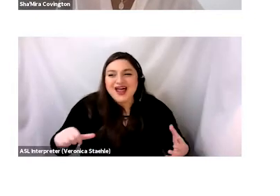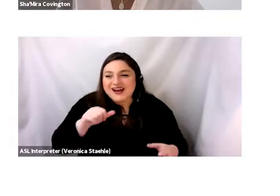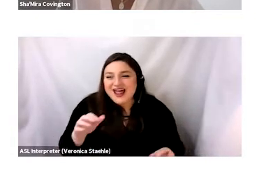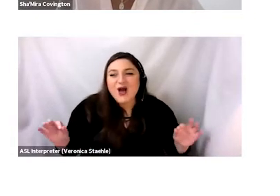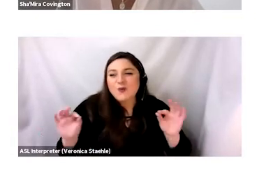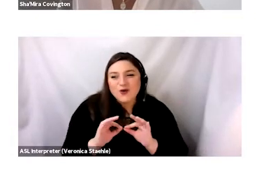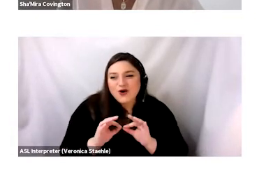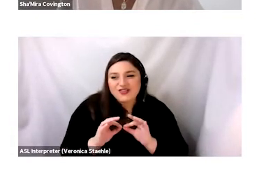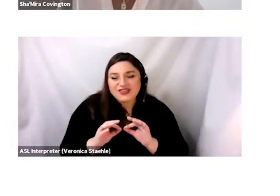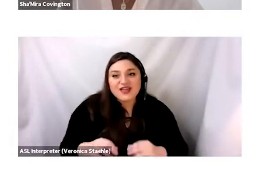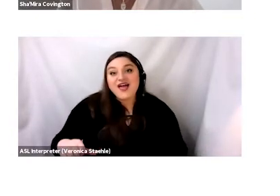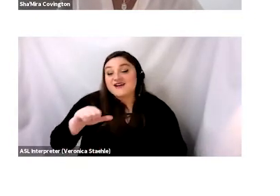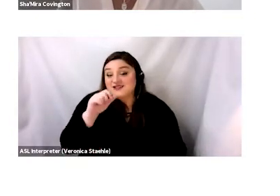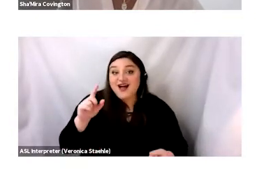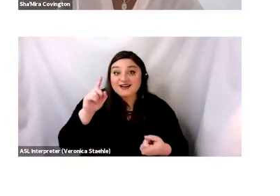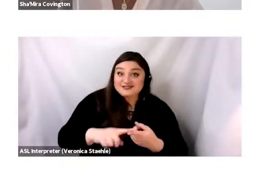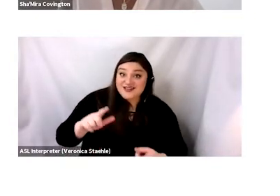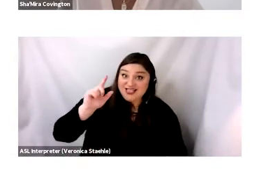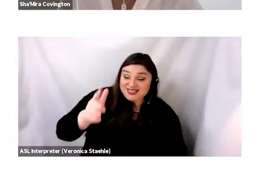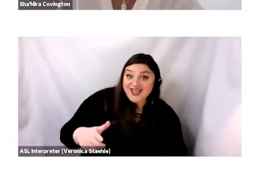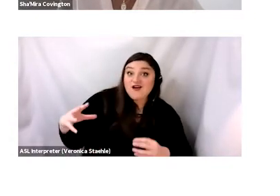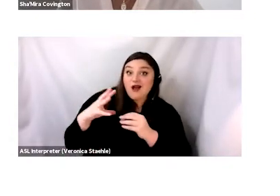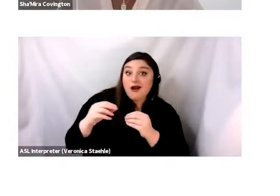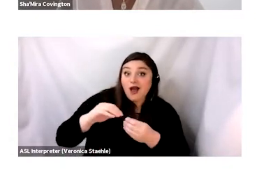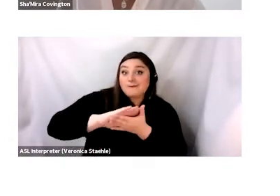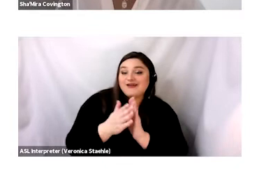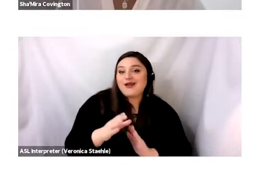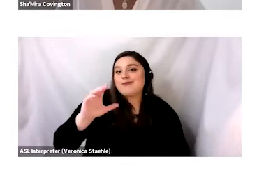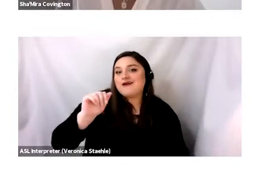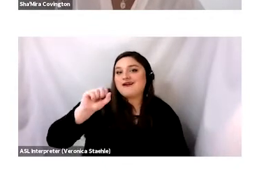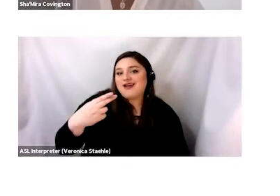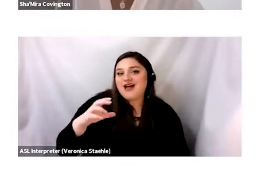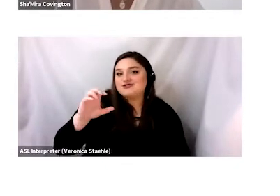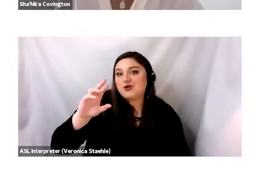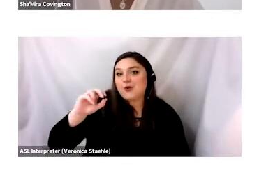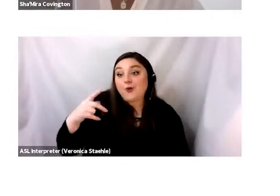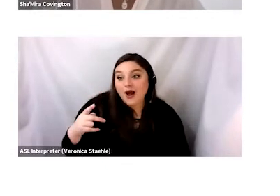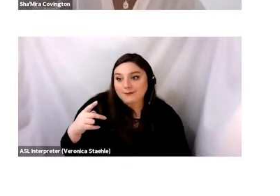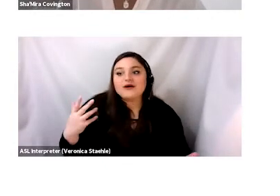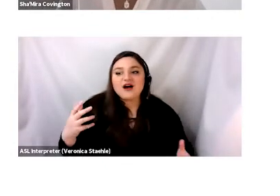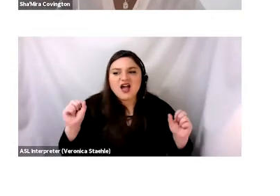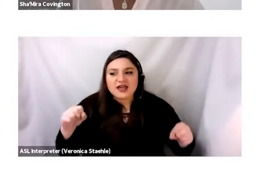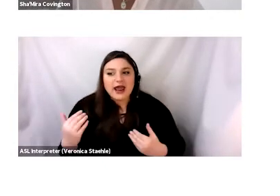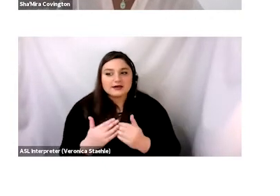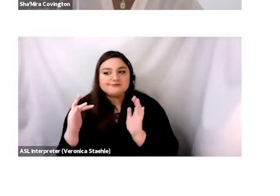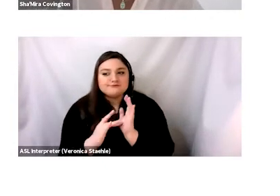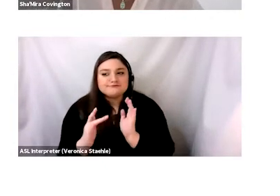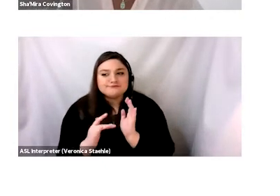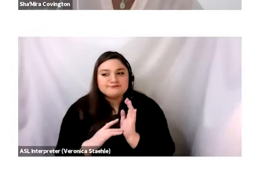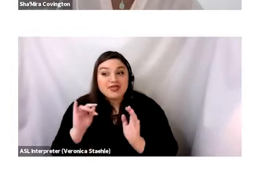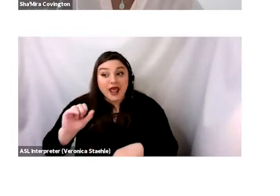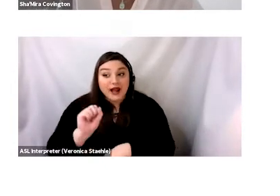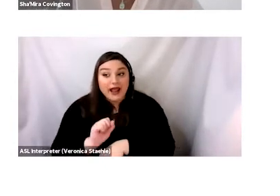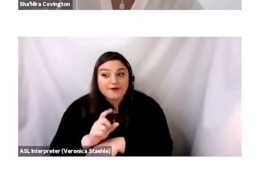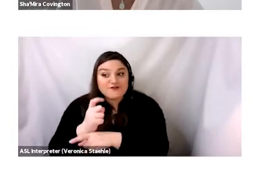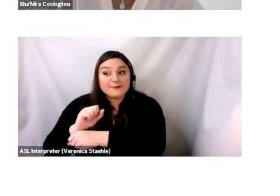which required exploitation of their slave labor. Additionally, Africans were already agriculturists themselves, as we've